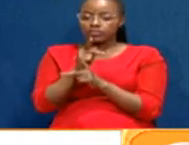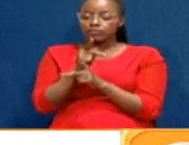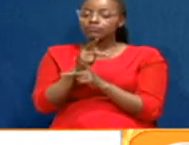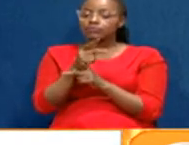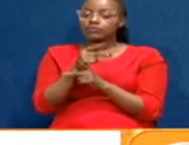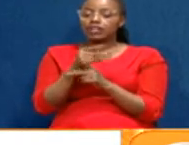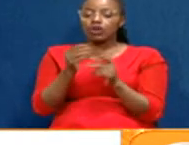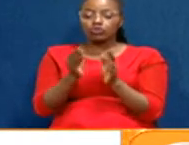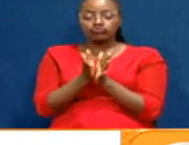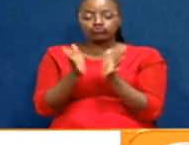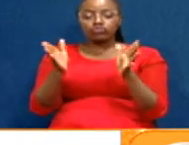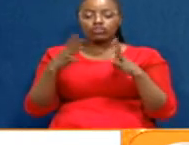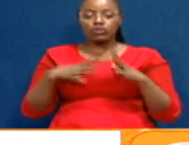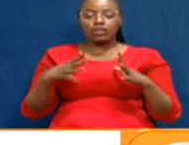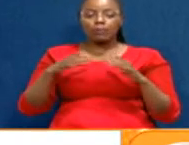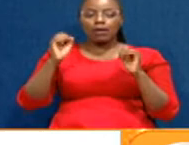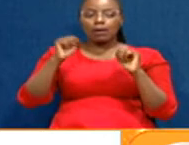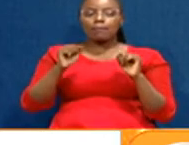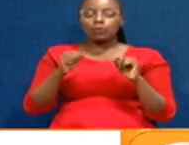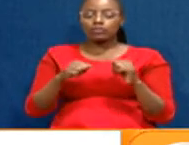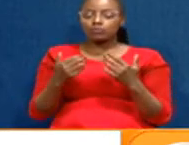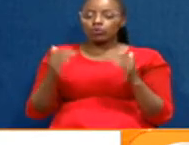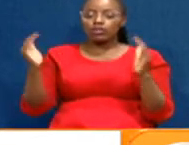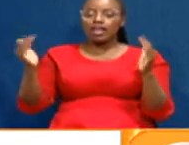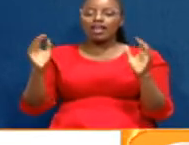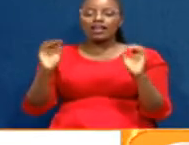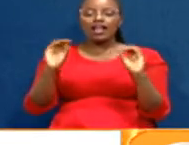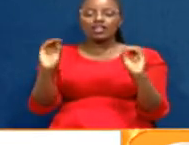in the public domain so that it discourages